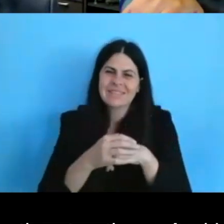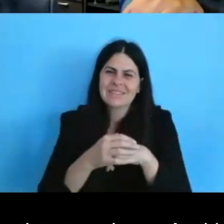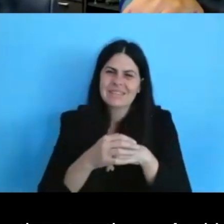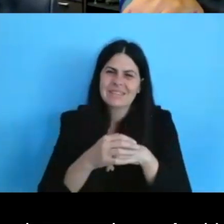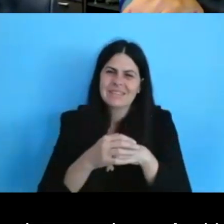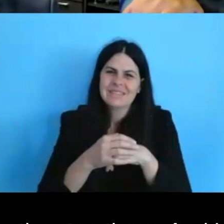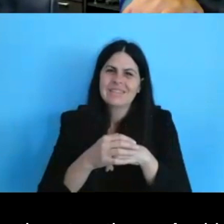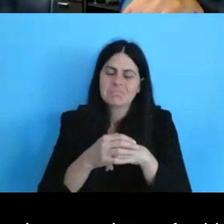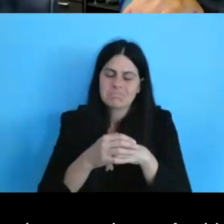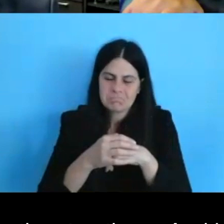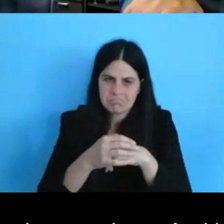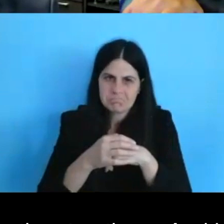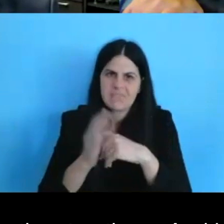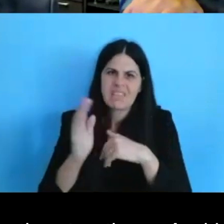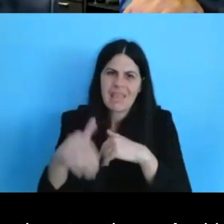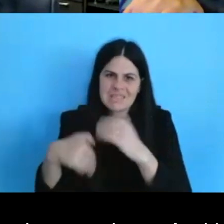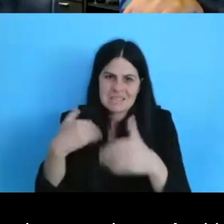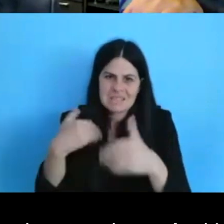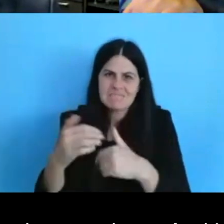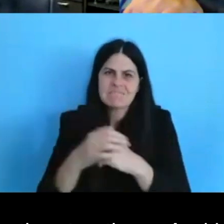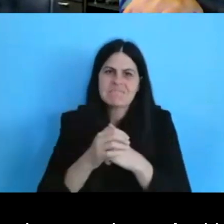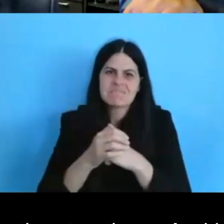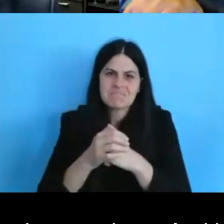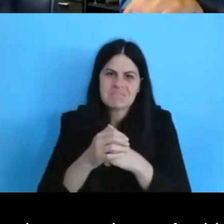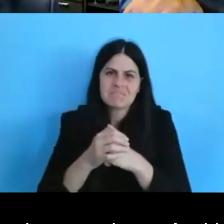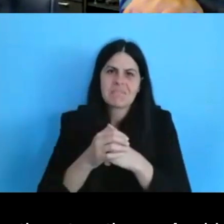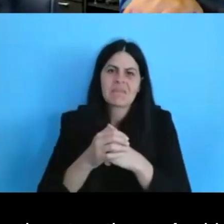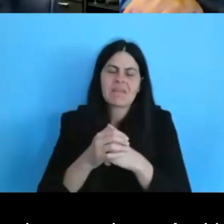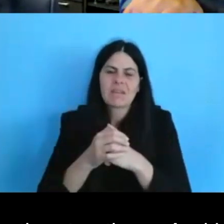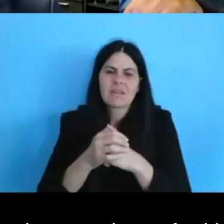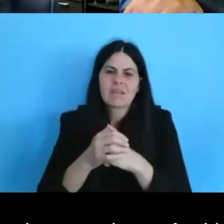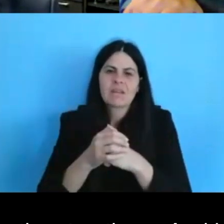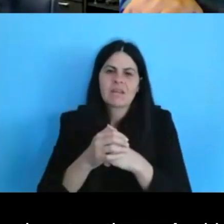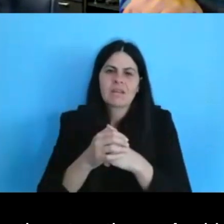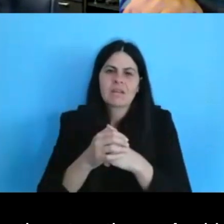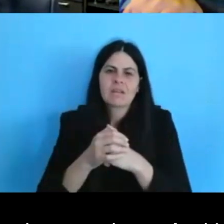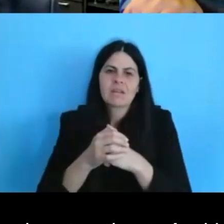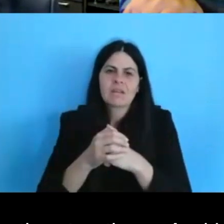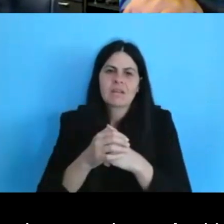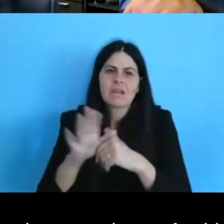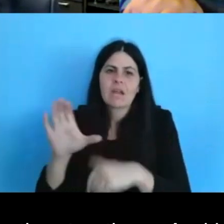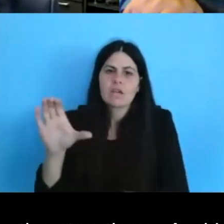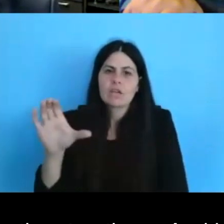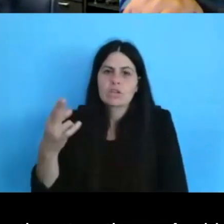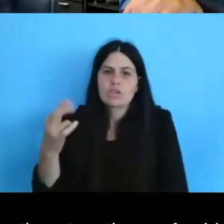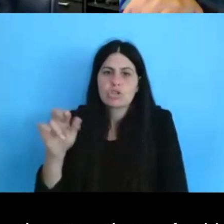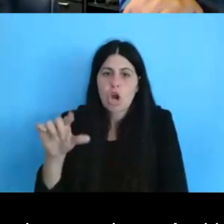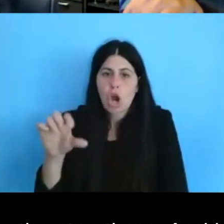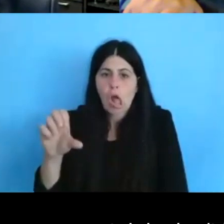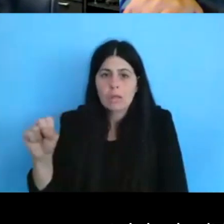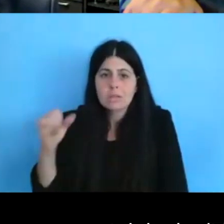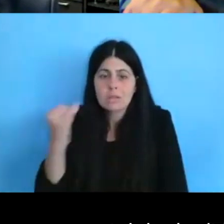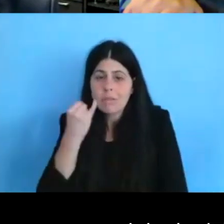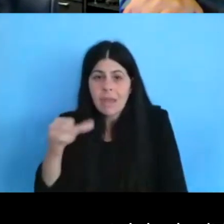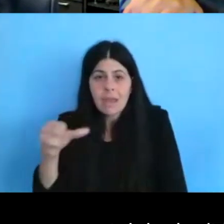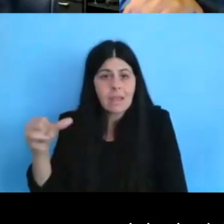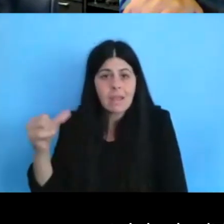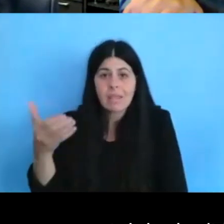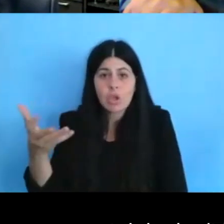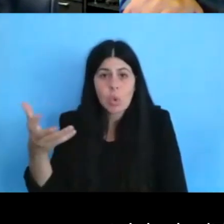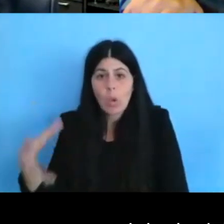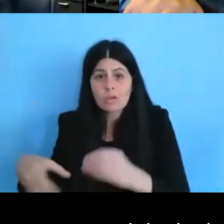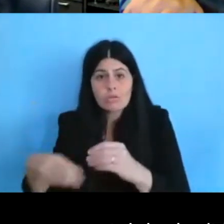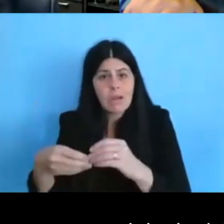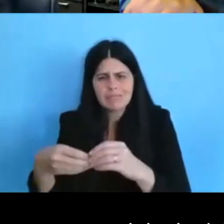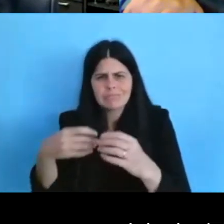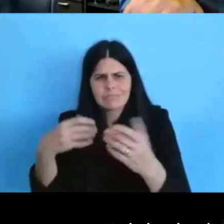step there, and just want to make sure, Charles, in case you have anything you want to add, you certainly don't have to.